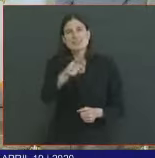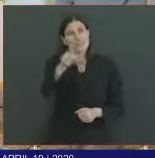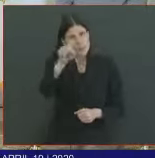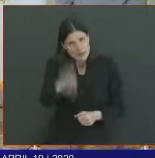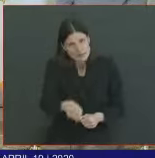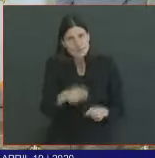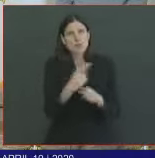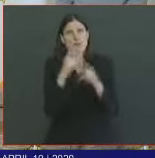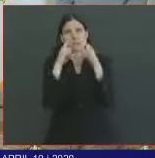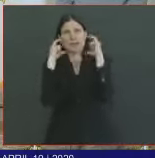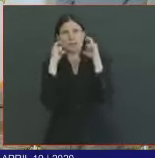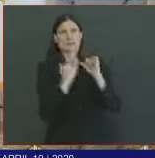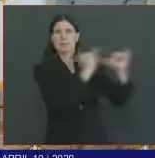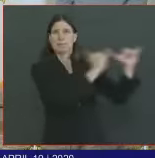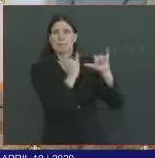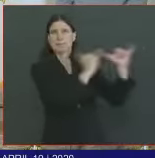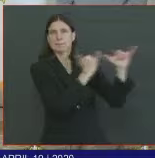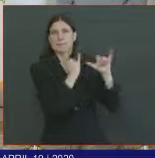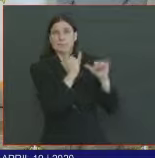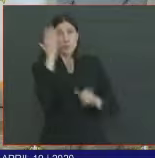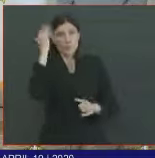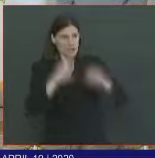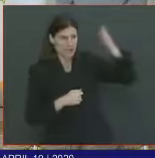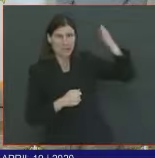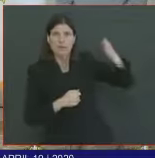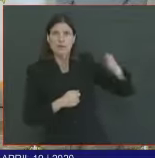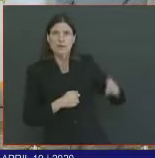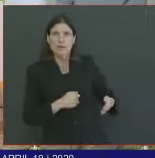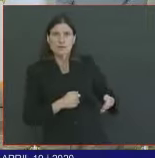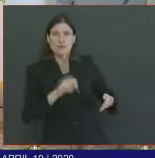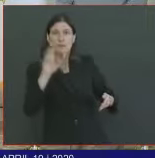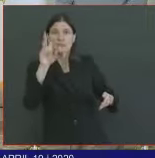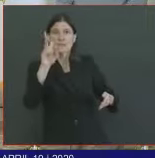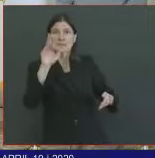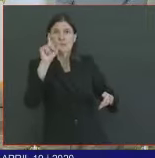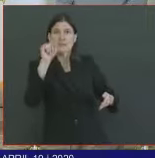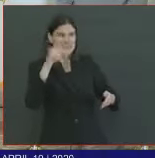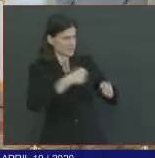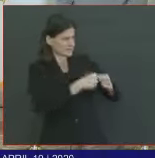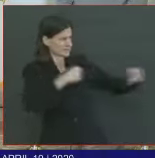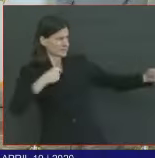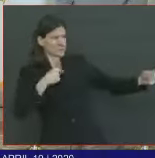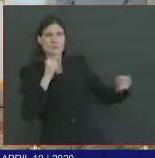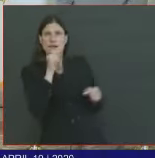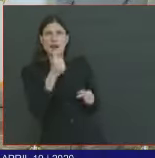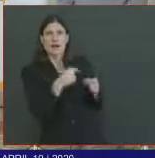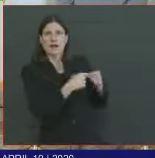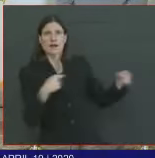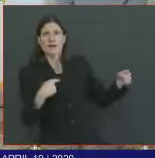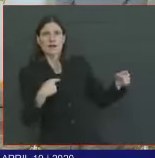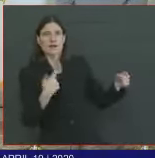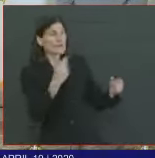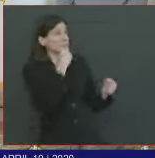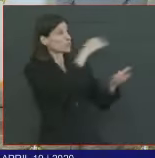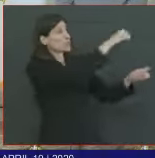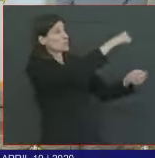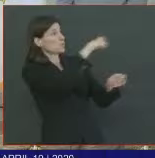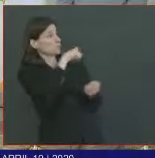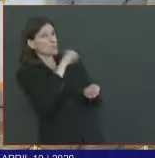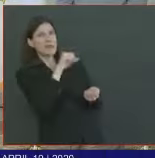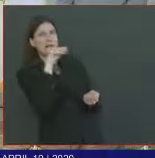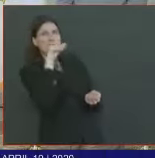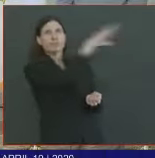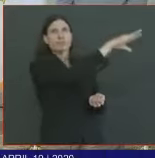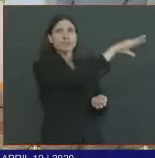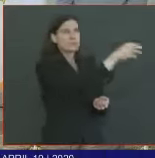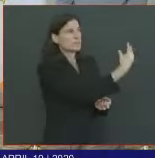that you're not 6 feet away from somebody when you're at a drive-thru. When you reach over to